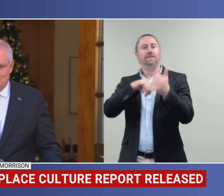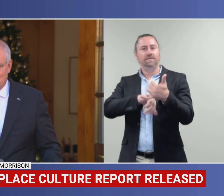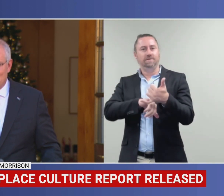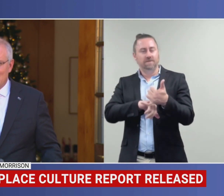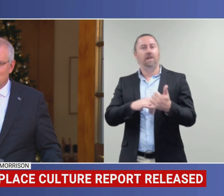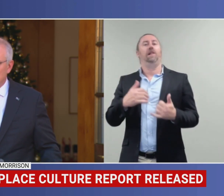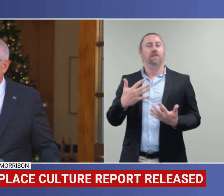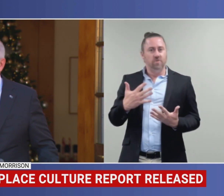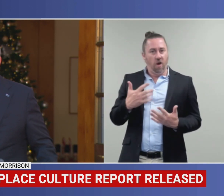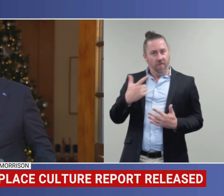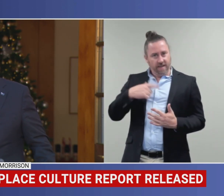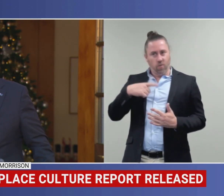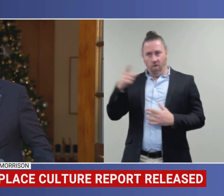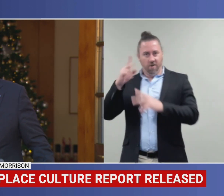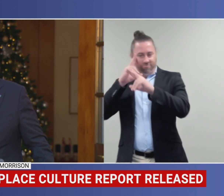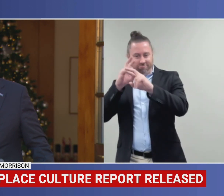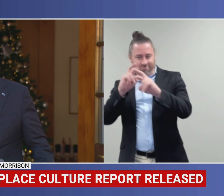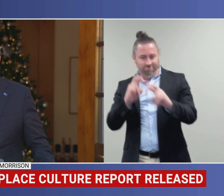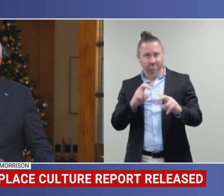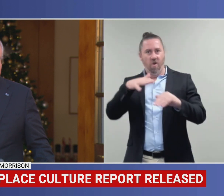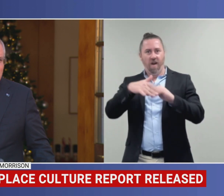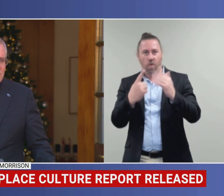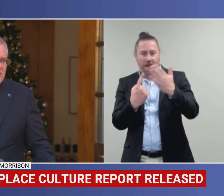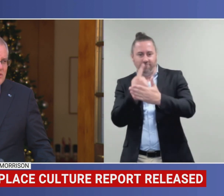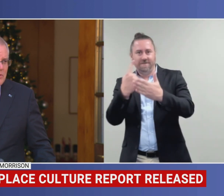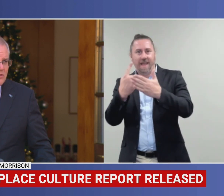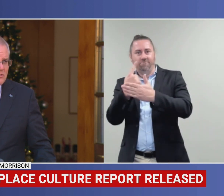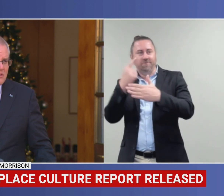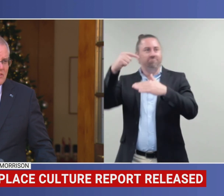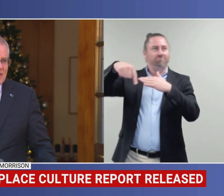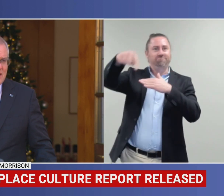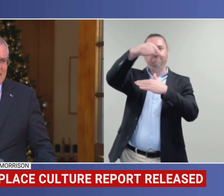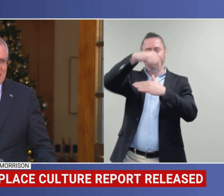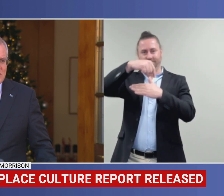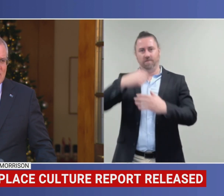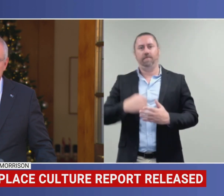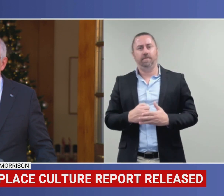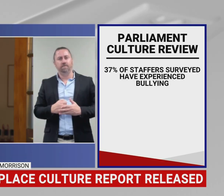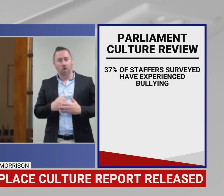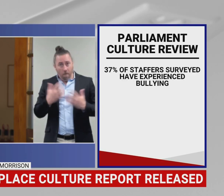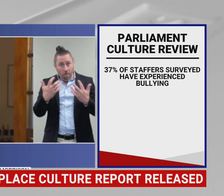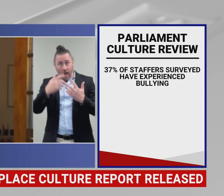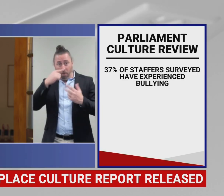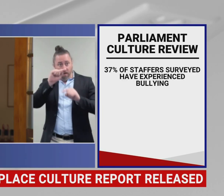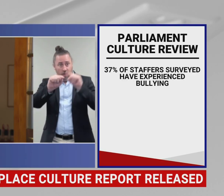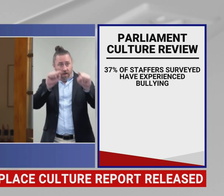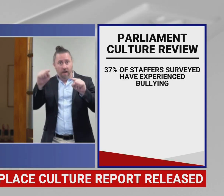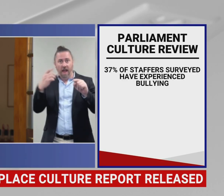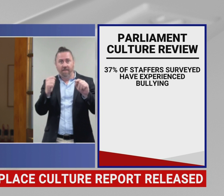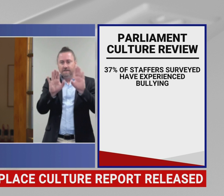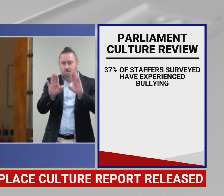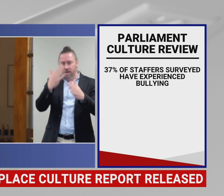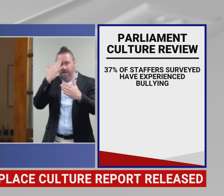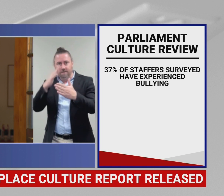many, as this report shows, and the concerns and experiences that they have had in so many occupations working